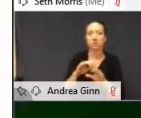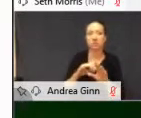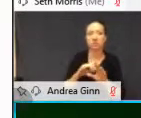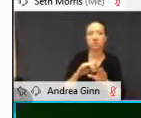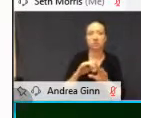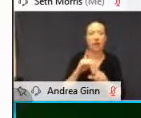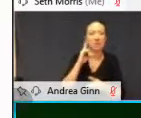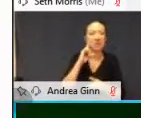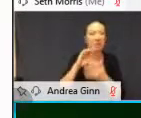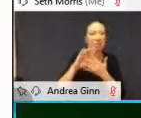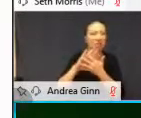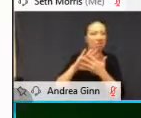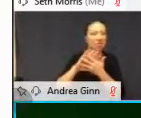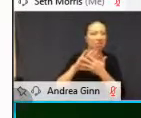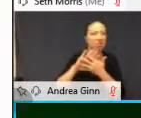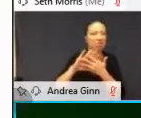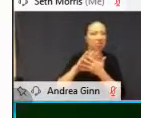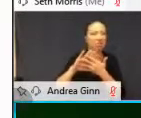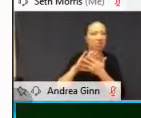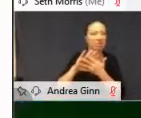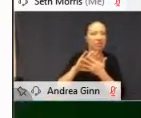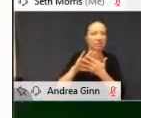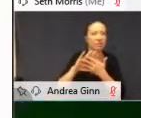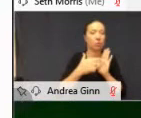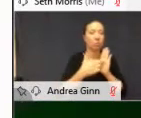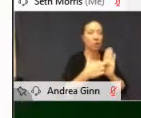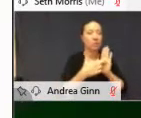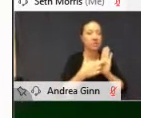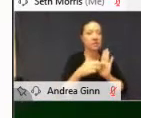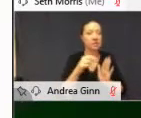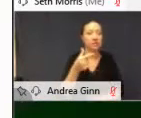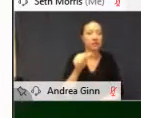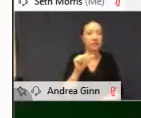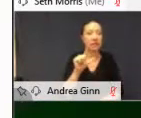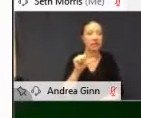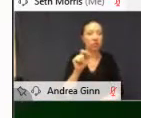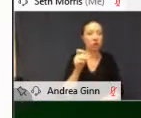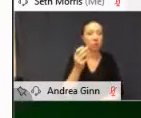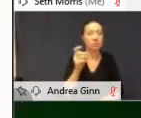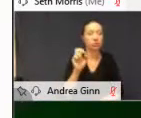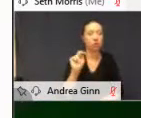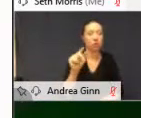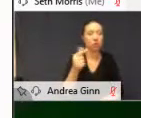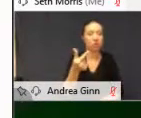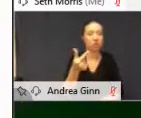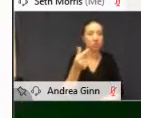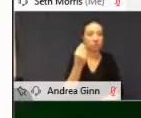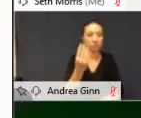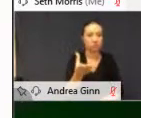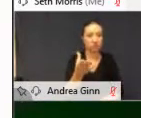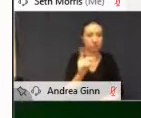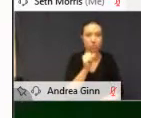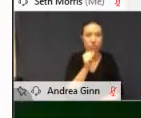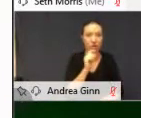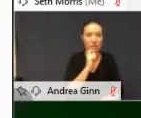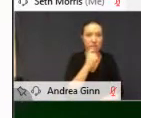I'm hearing some background noise a little bit. Representative Gail Armstrong, I think you're not